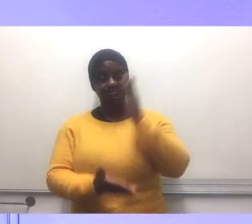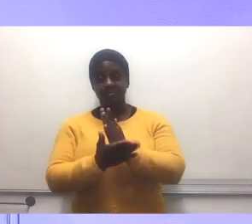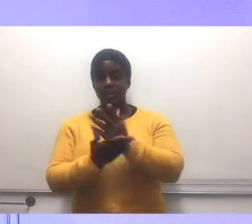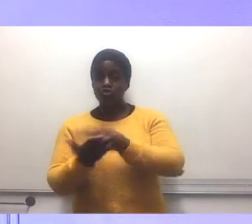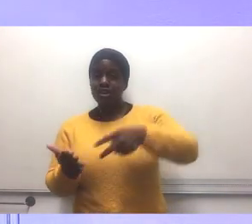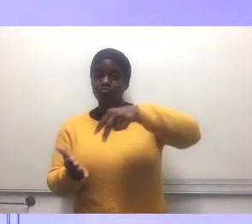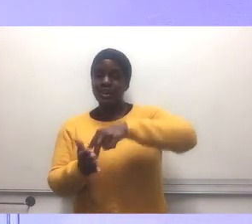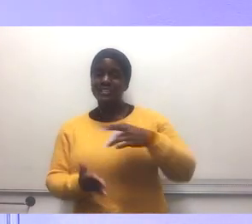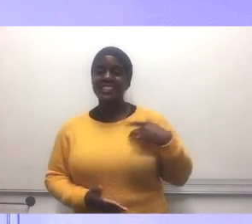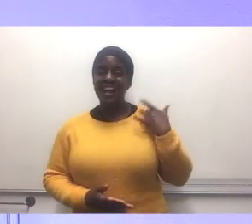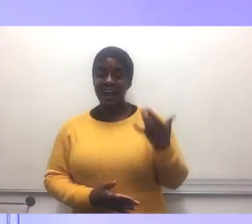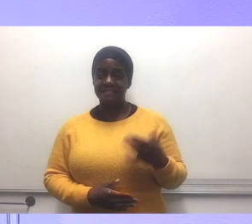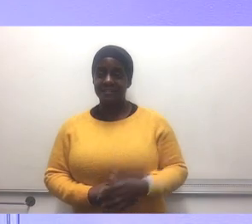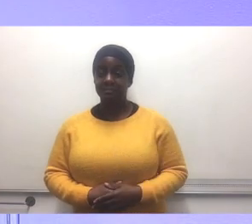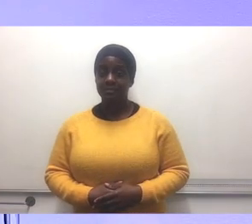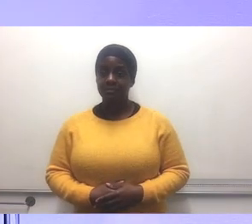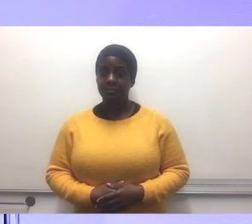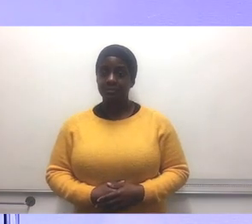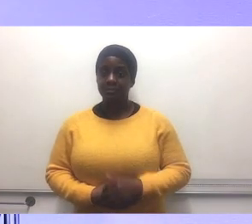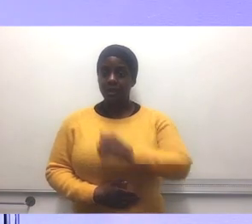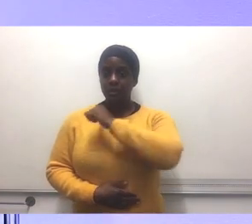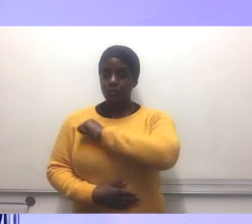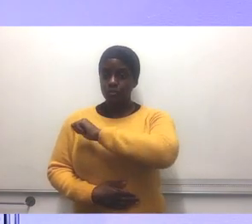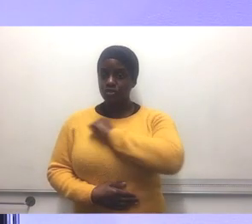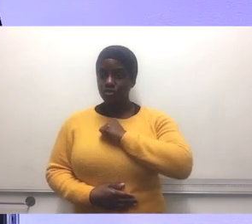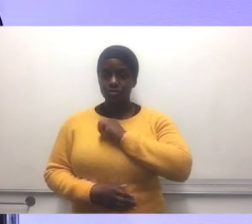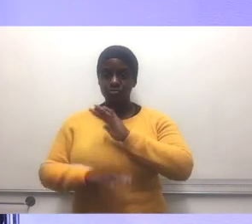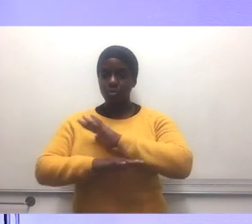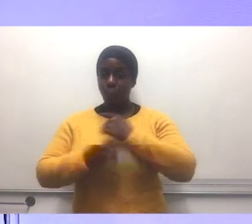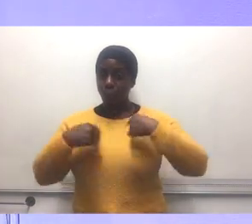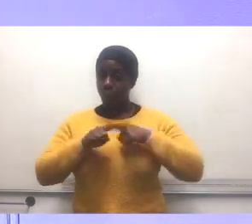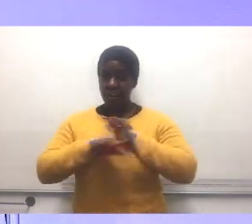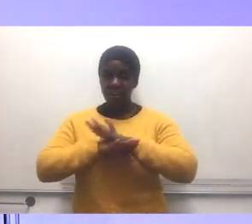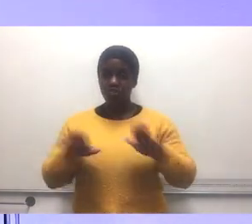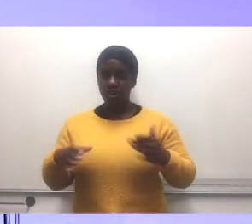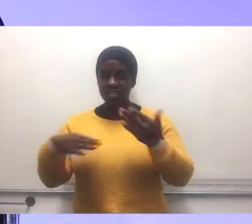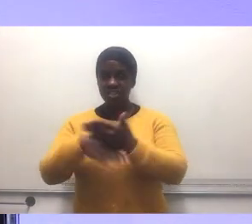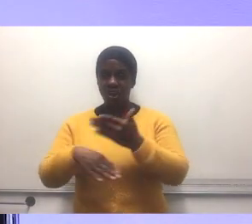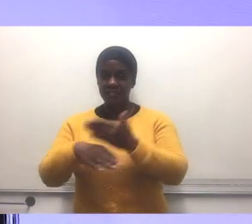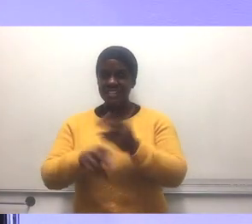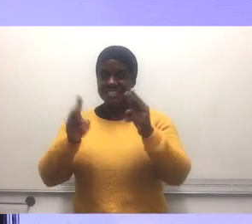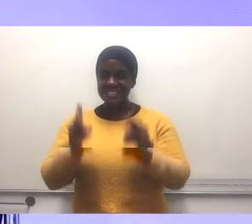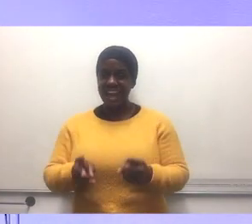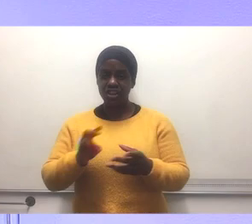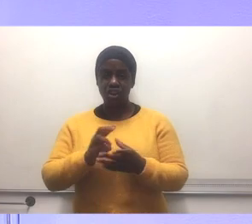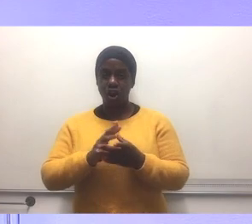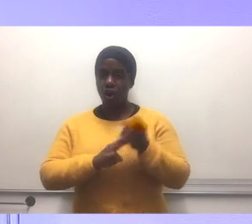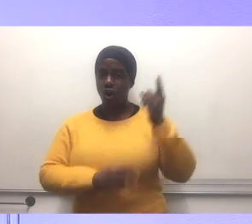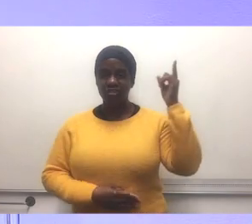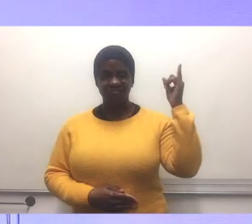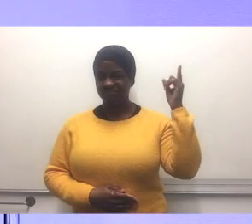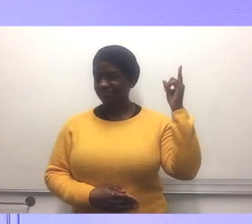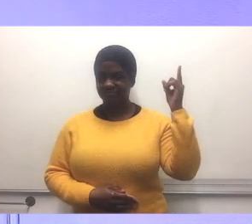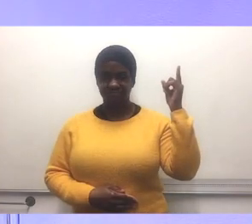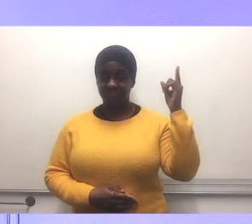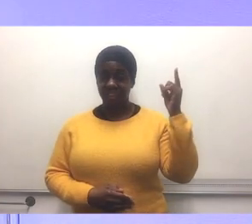Today, as Christians, we are not serving a dead God. Abraham, as